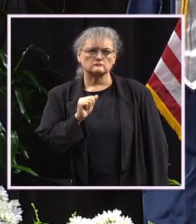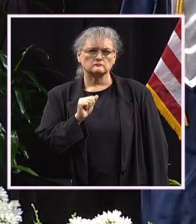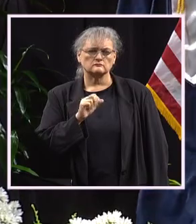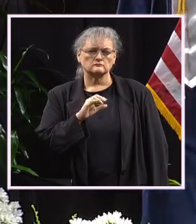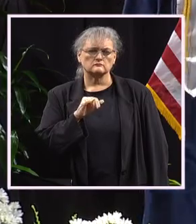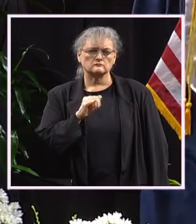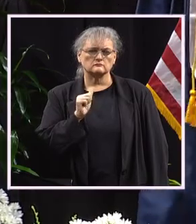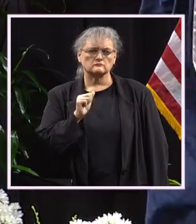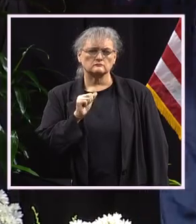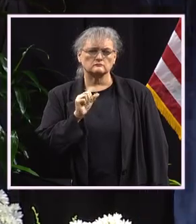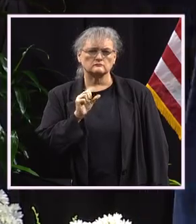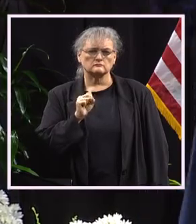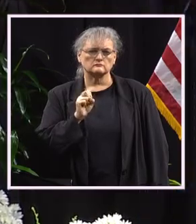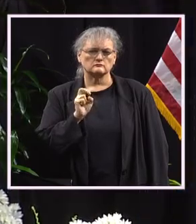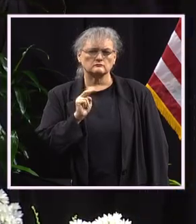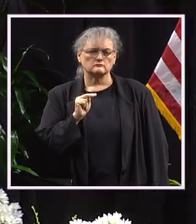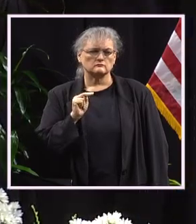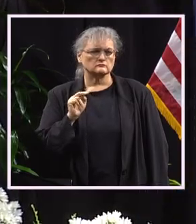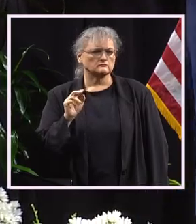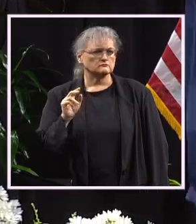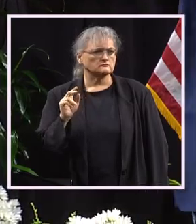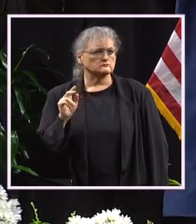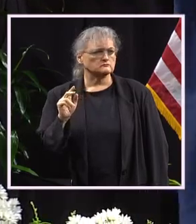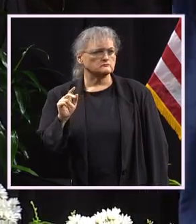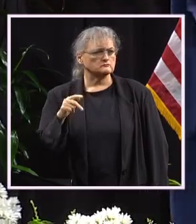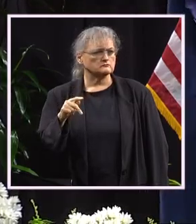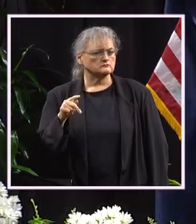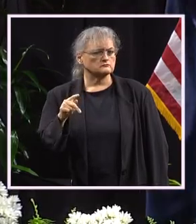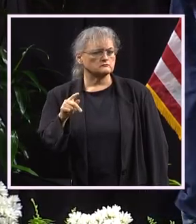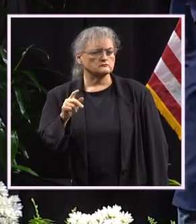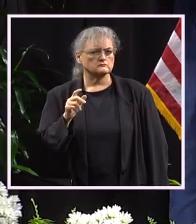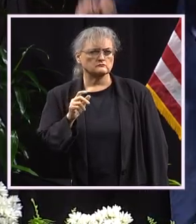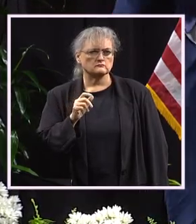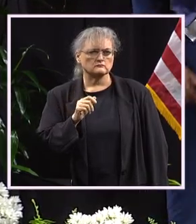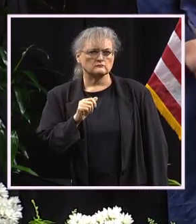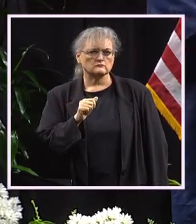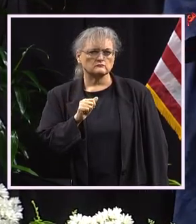Jason Patrick Ralston, magna cum laude. Goodwill,